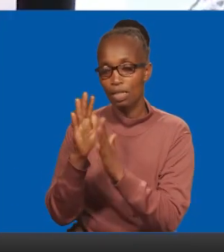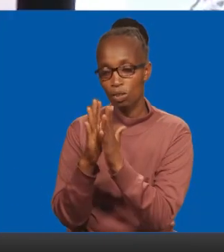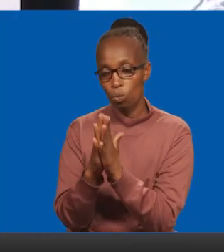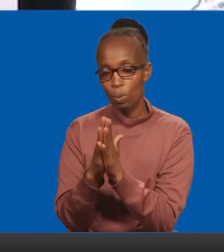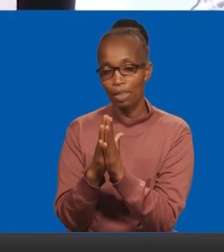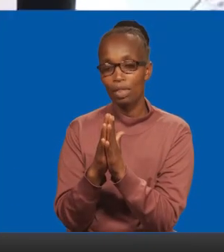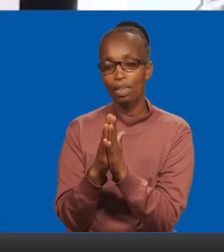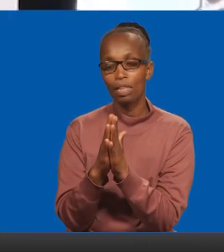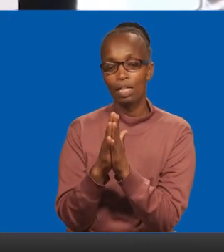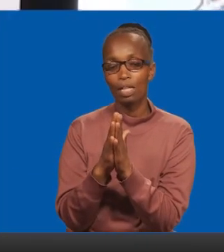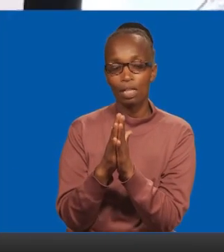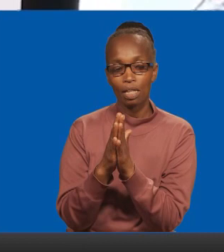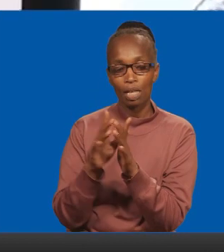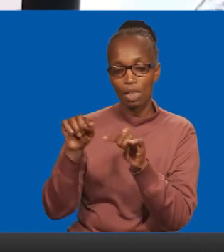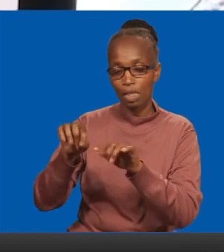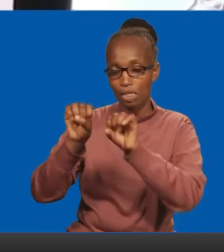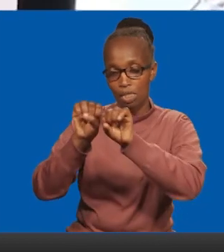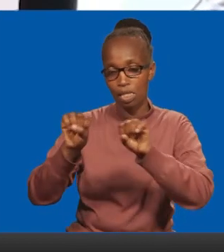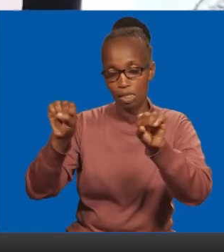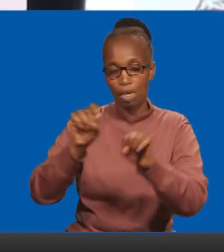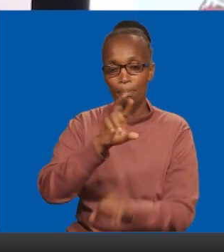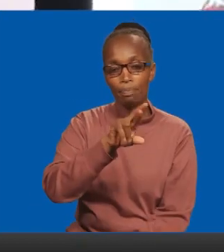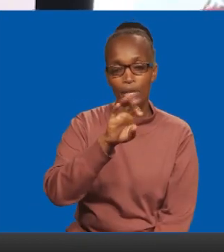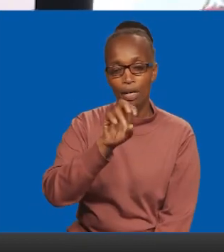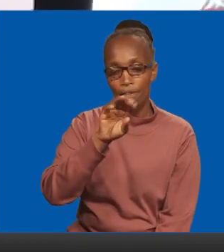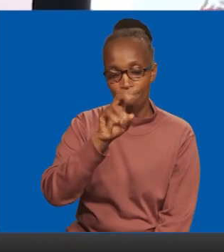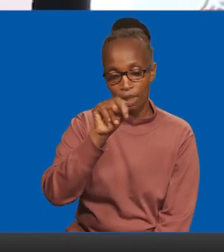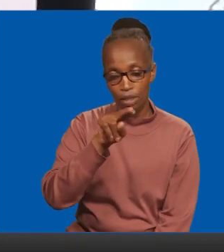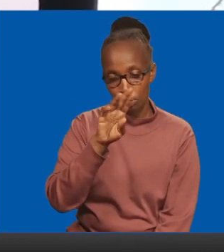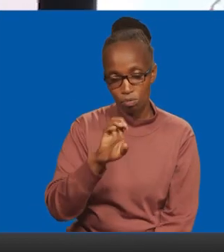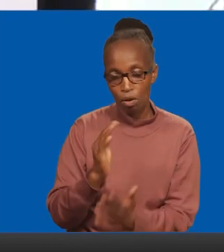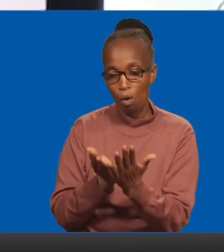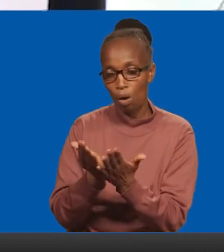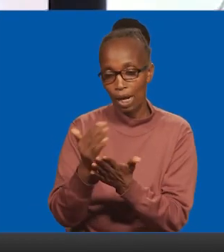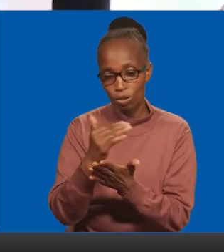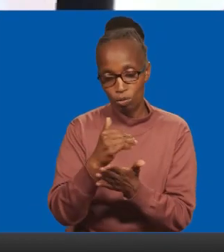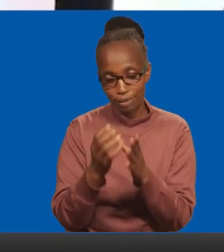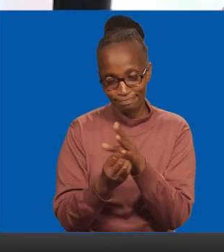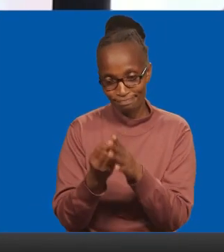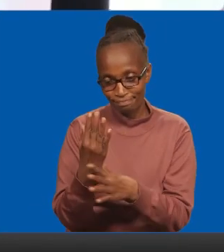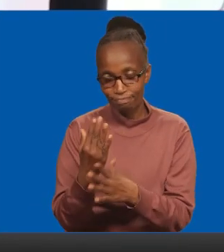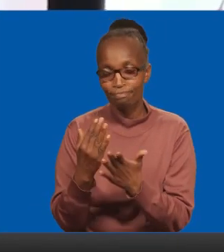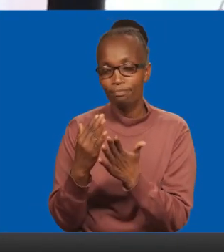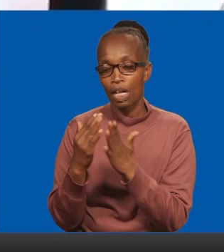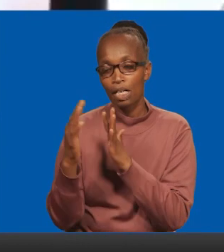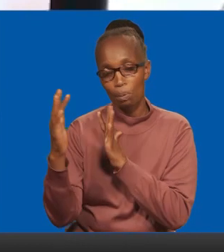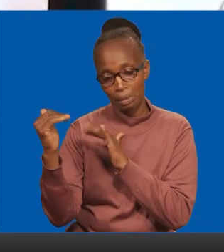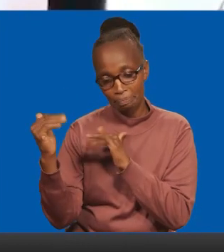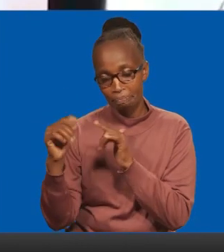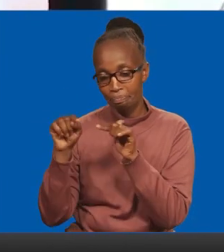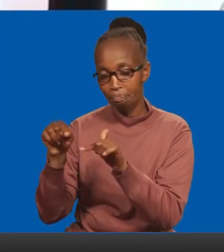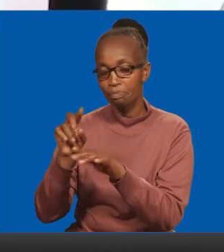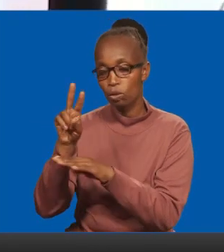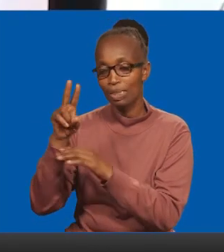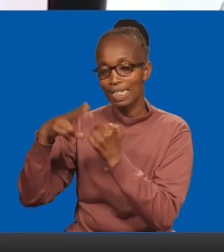noted that with the adoption of the TADAT system, revenue collection is rising. It is our expectation that the